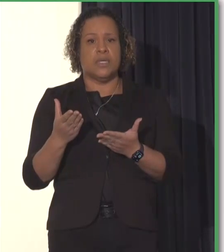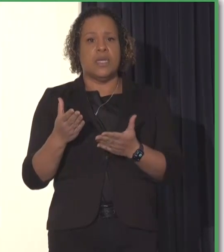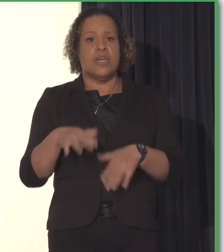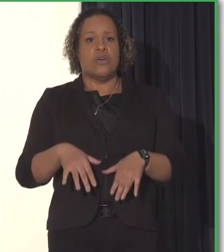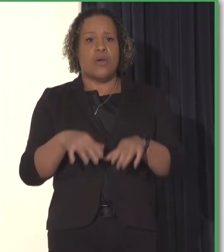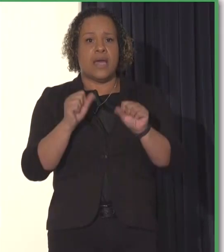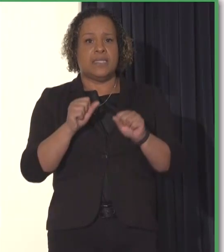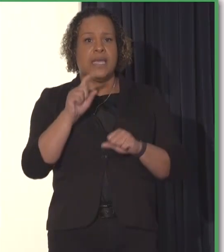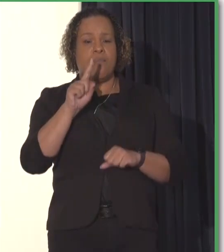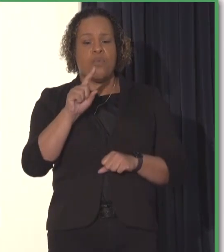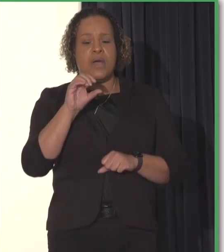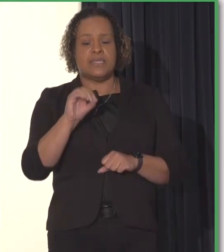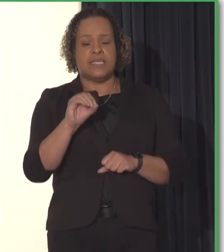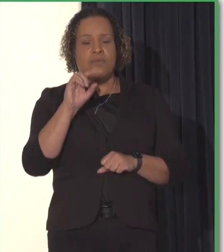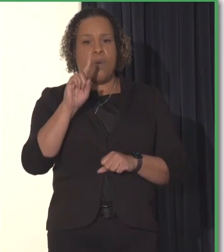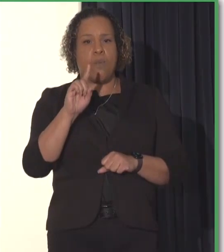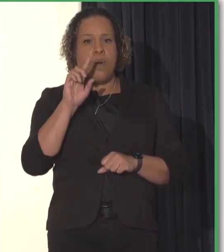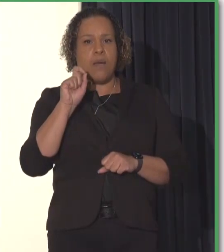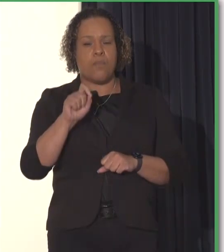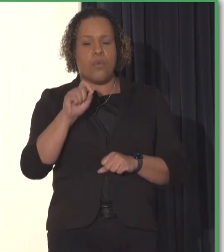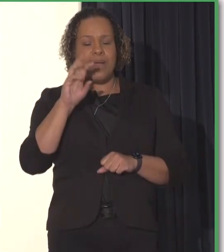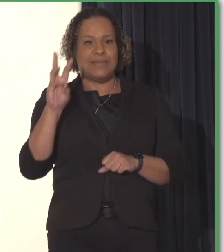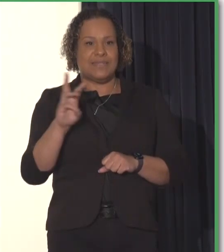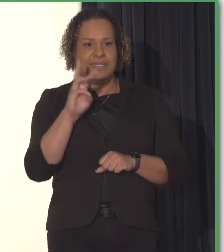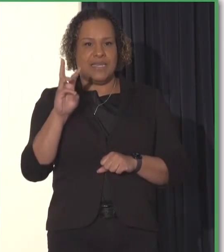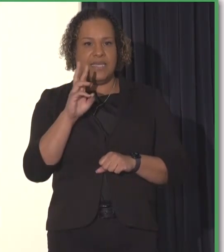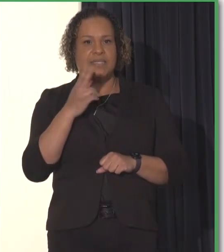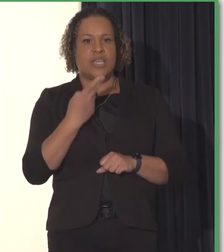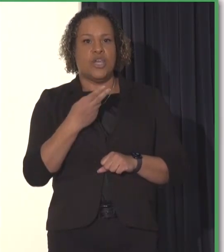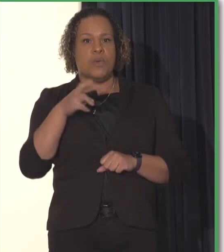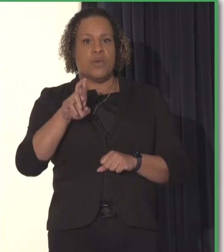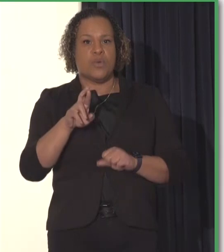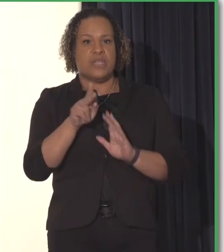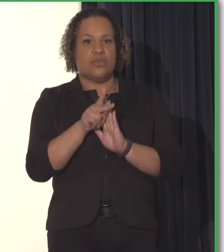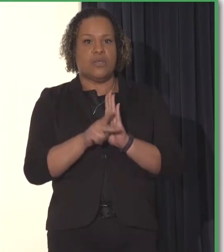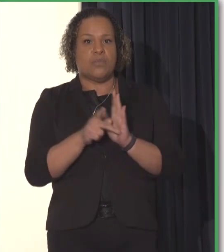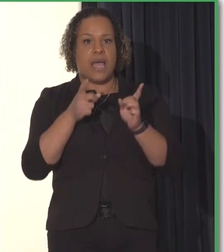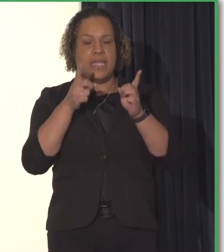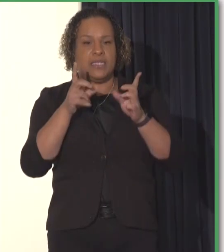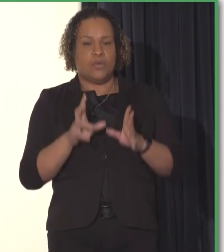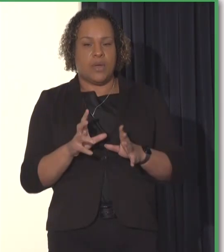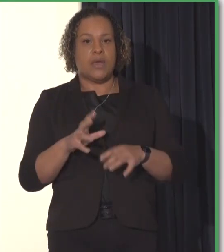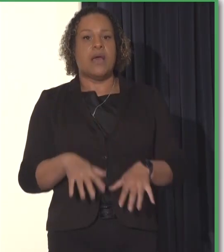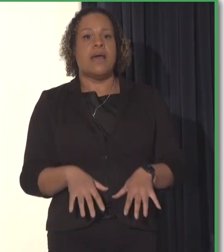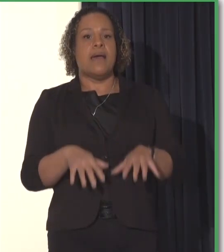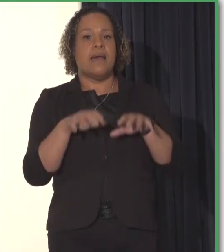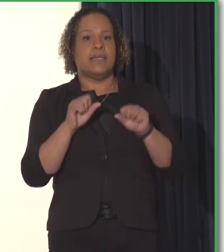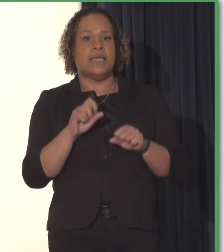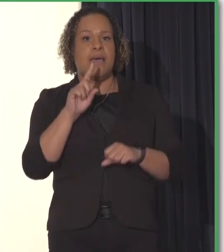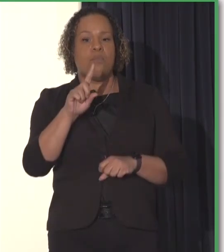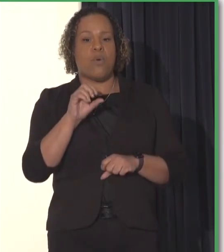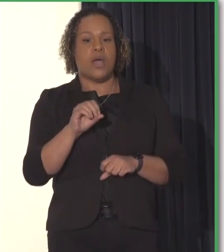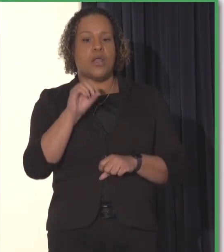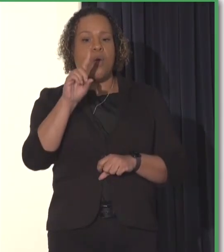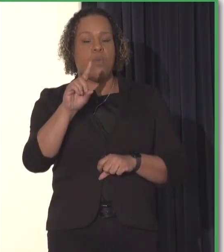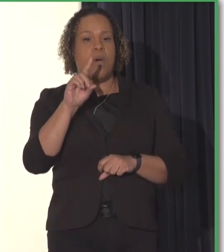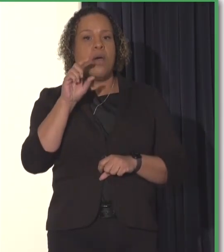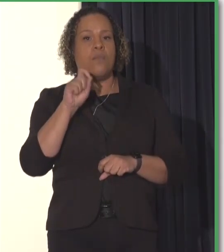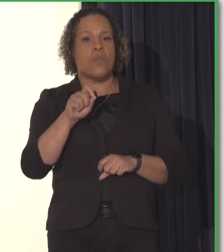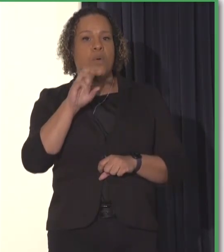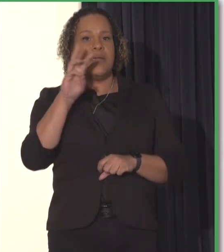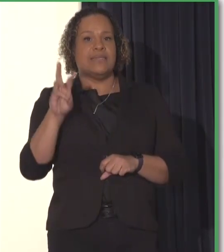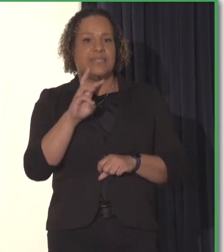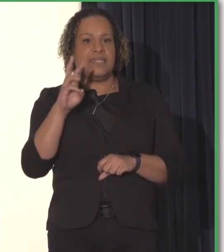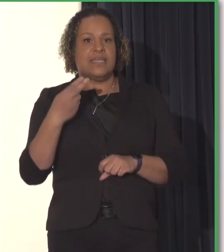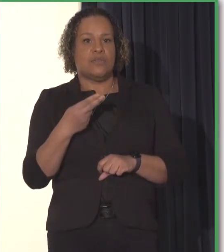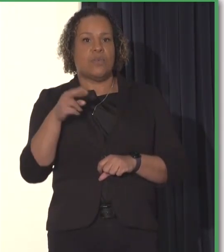101.6 Human Resources Policy Directive. I'd like to move to adopt 101.6 Human Resources Policy